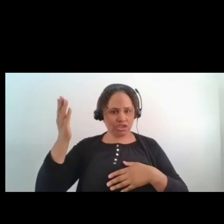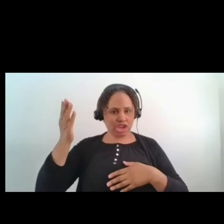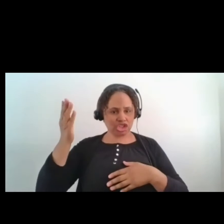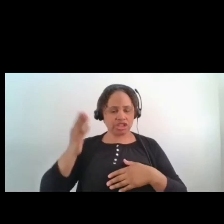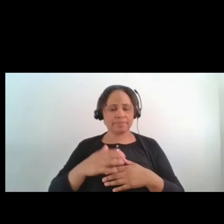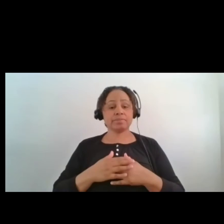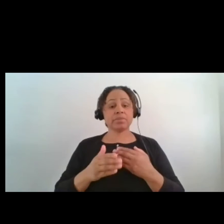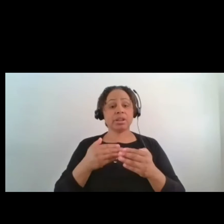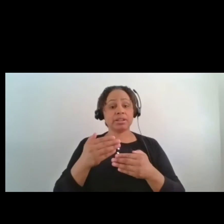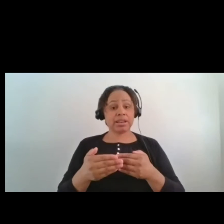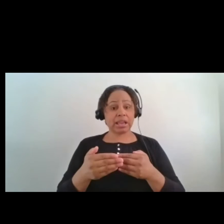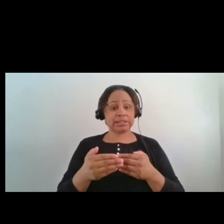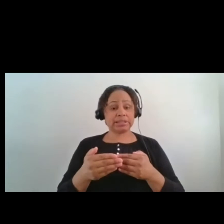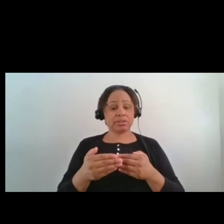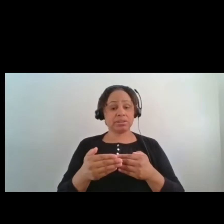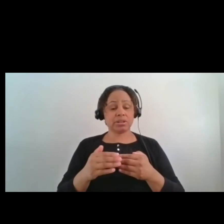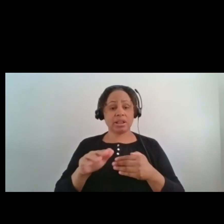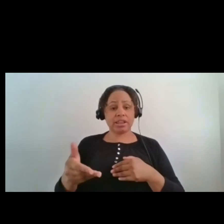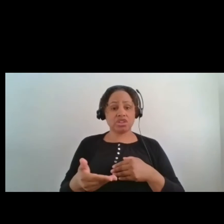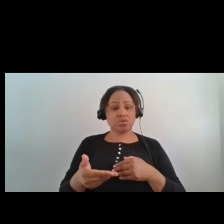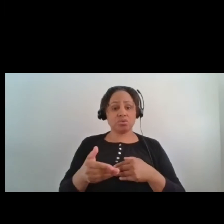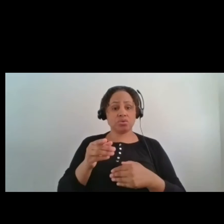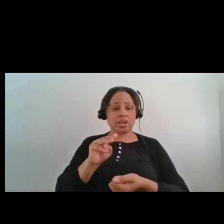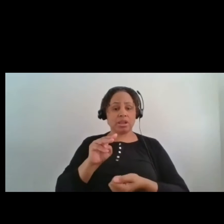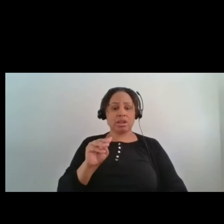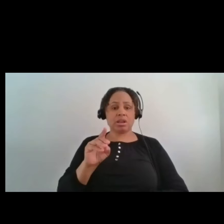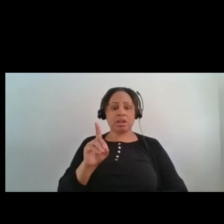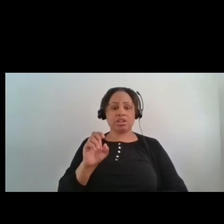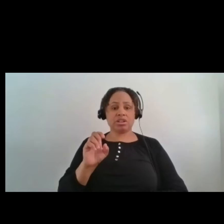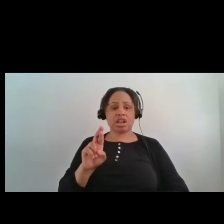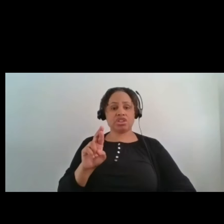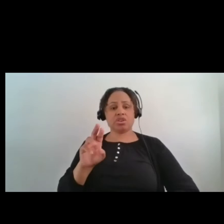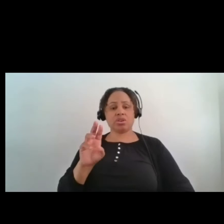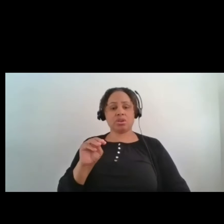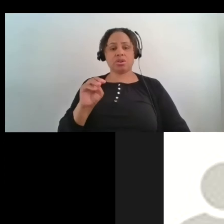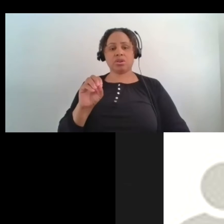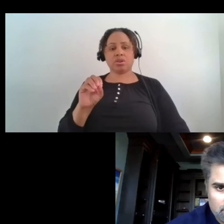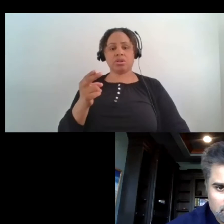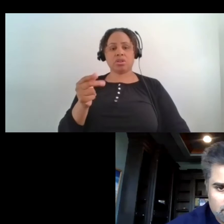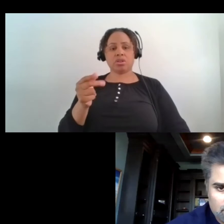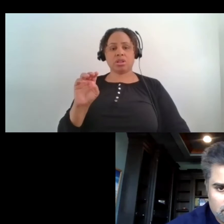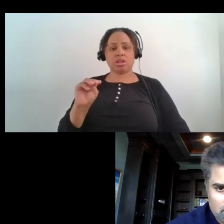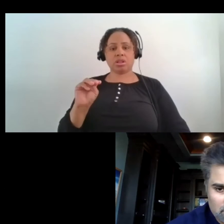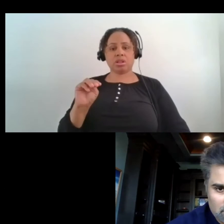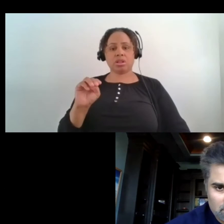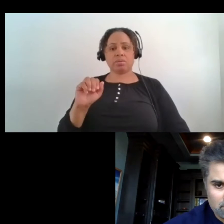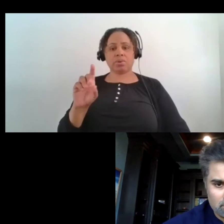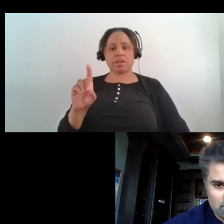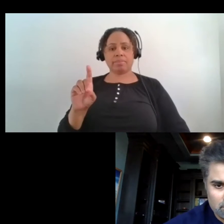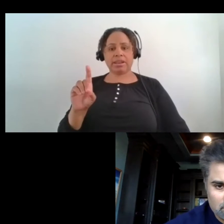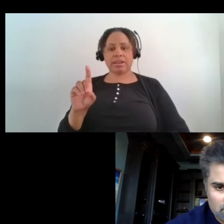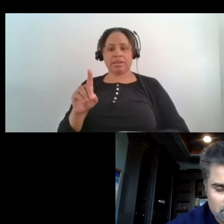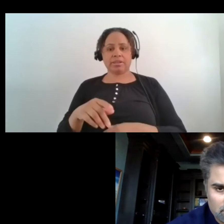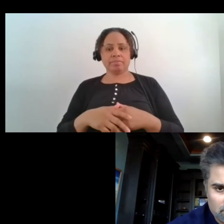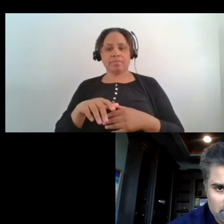introduce Dr. Mohammed Ahmed. As we had mentioned, this conversation is going to